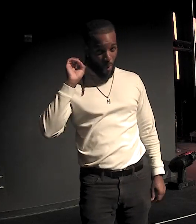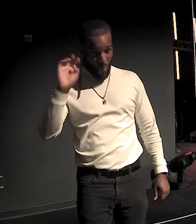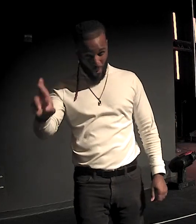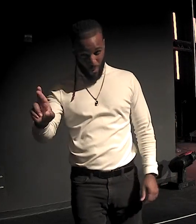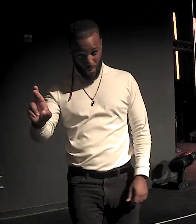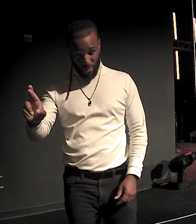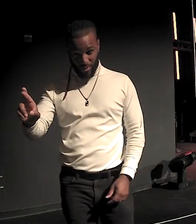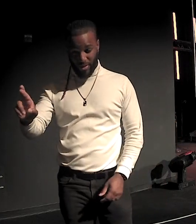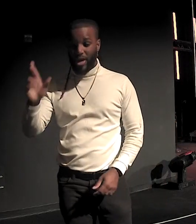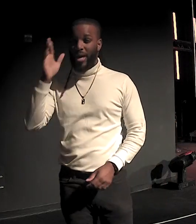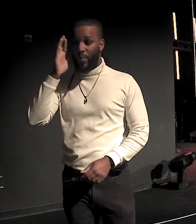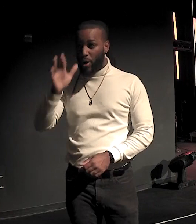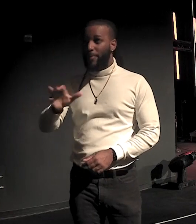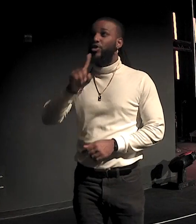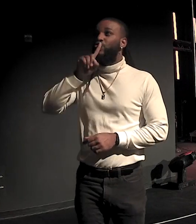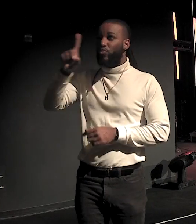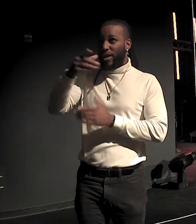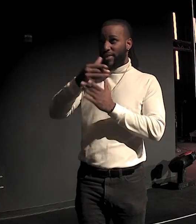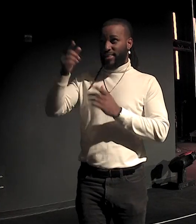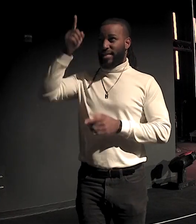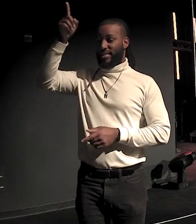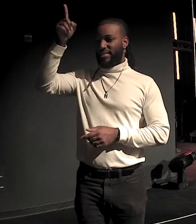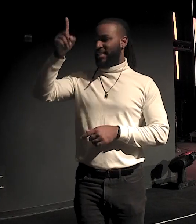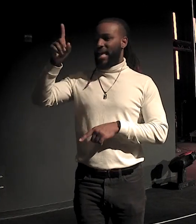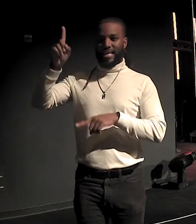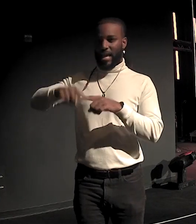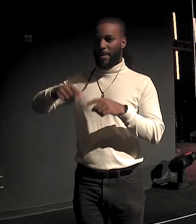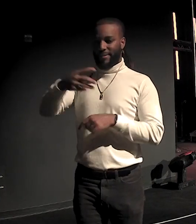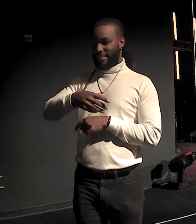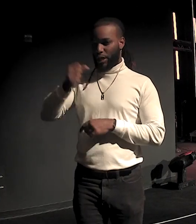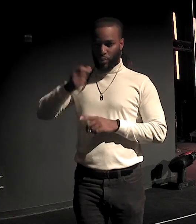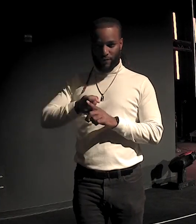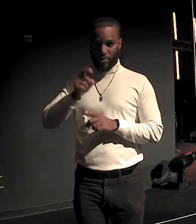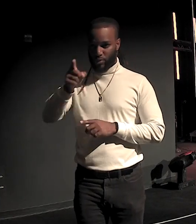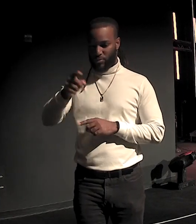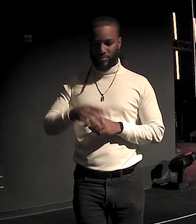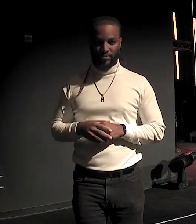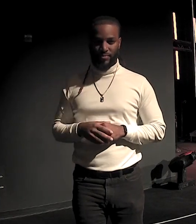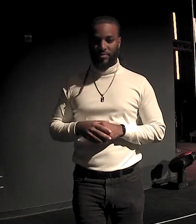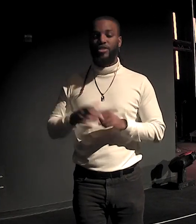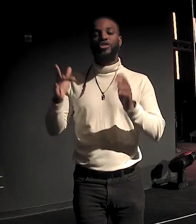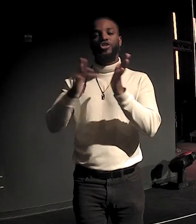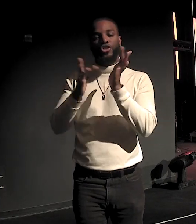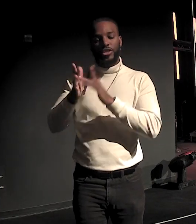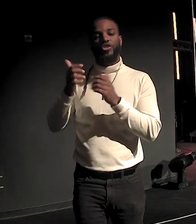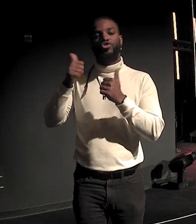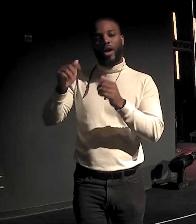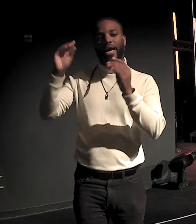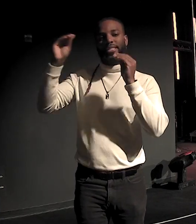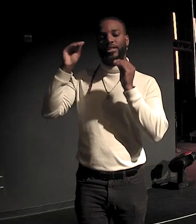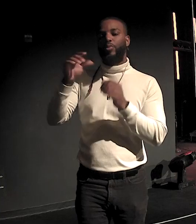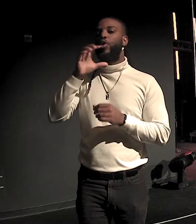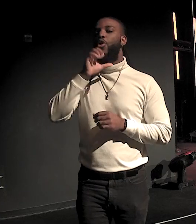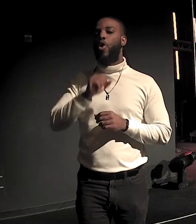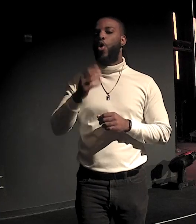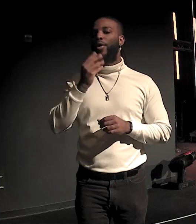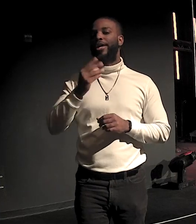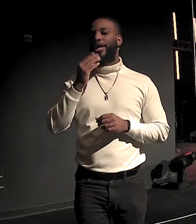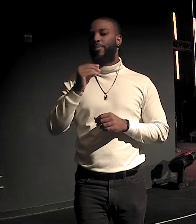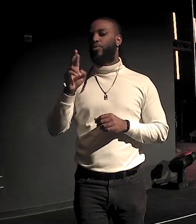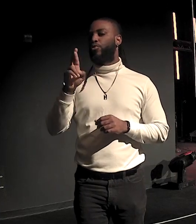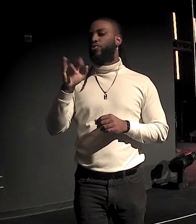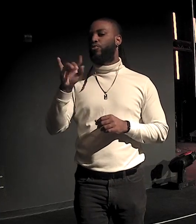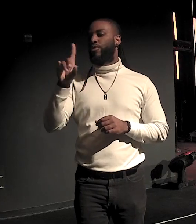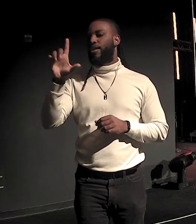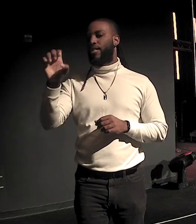real thing that can never be taken or shaken. Jesus tried to teach us this with an old Hebrew riddle next